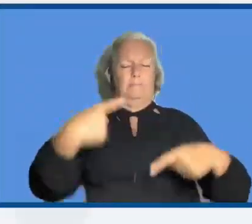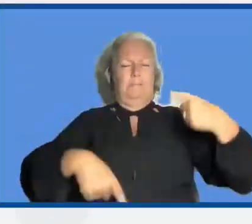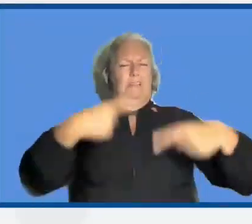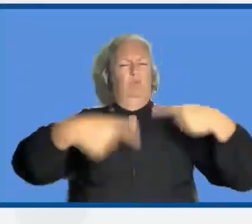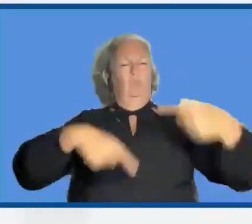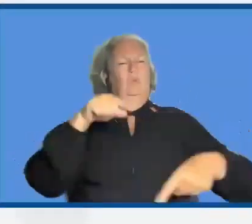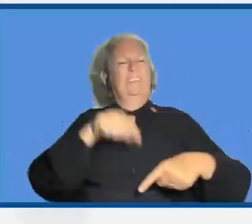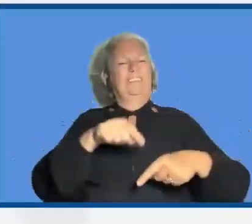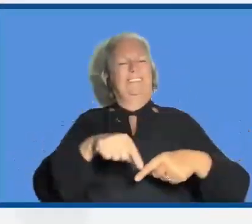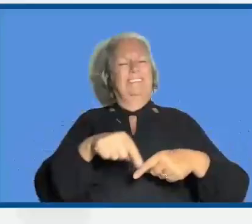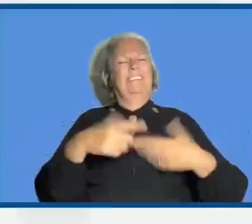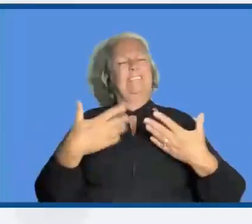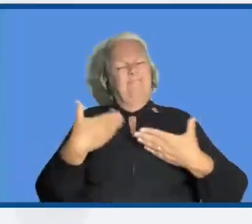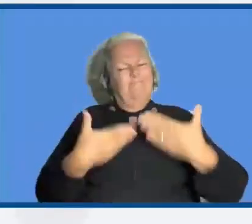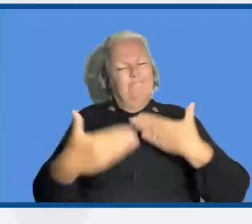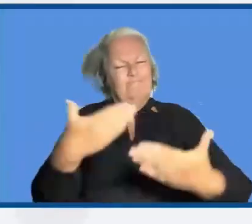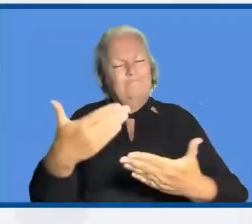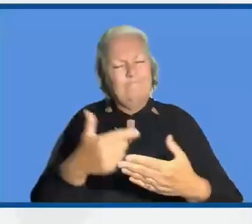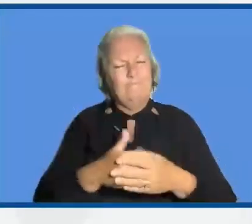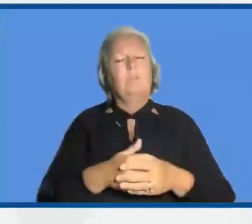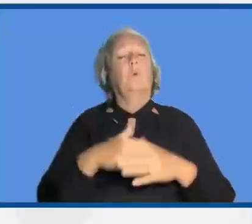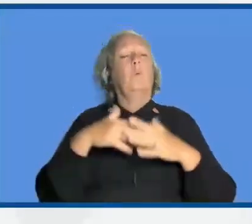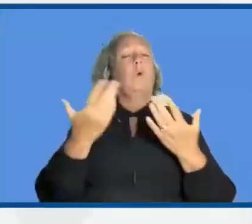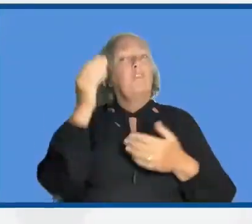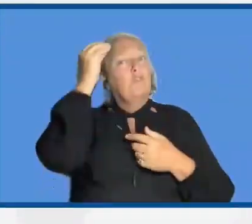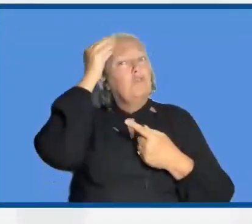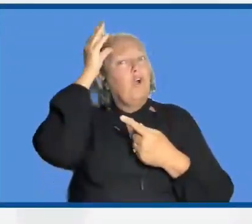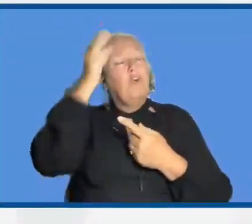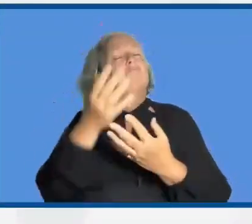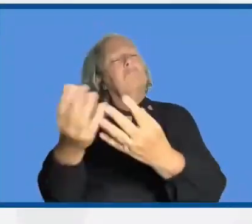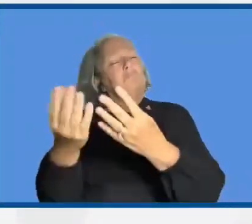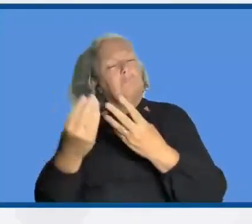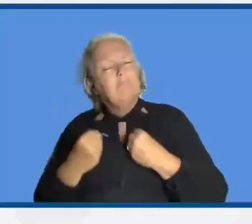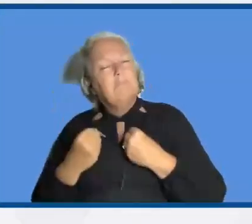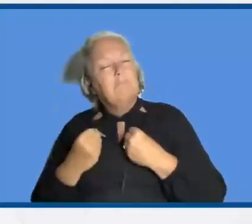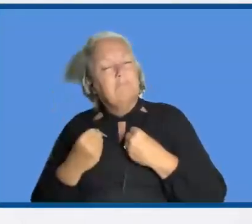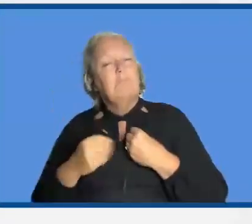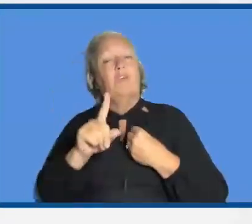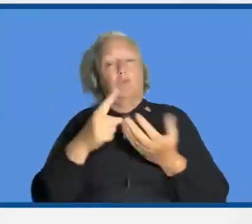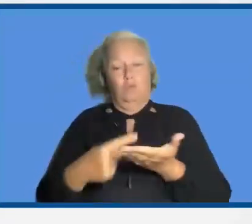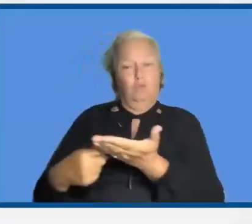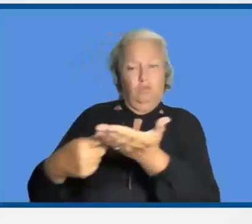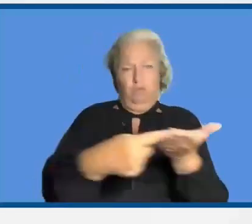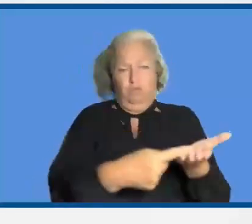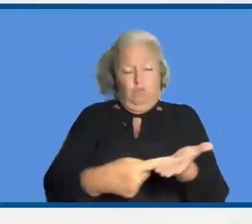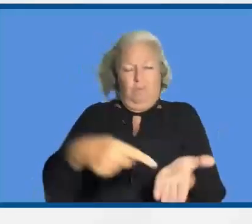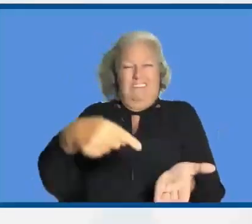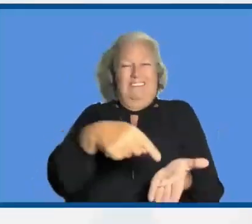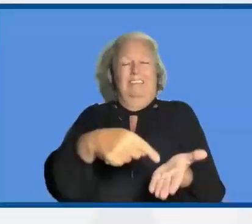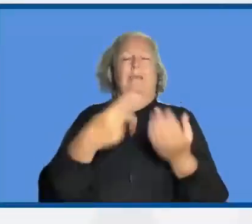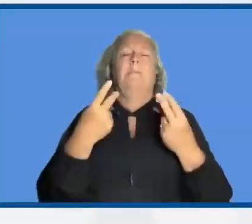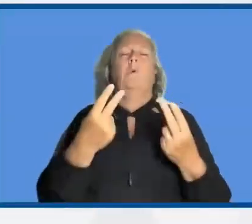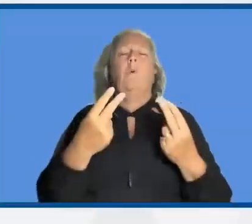embracing traditional knowledge that was mentioned earlier. Dialogue is necessary. We cannot be acting on our own.